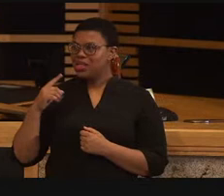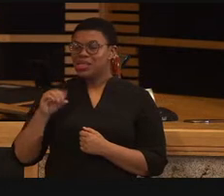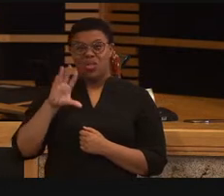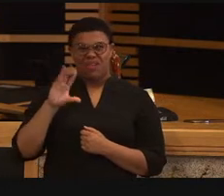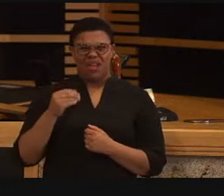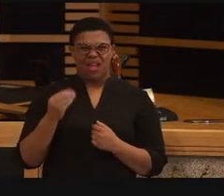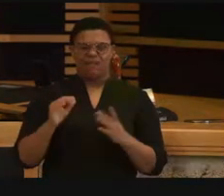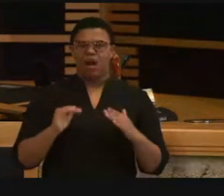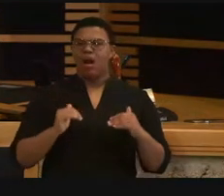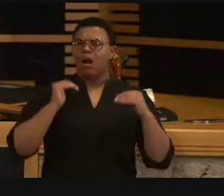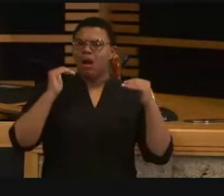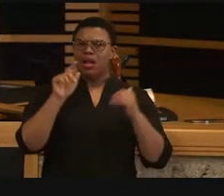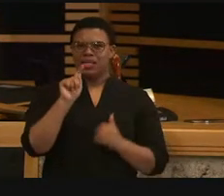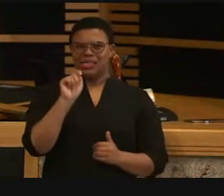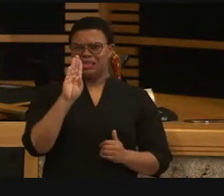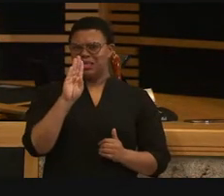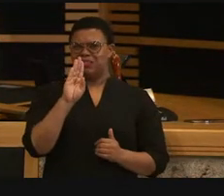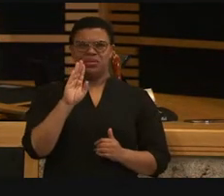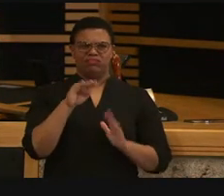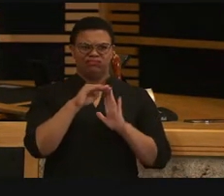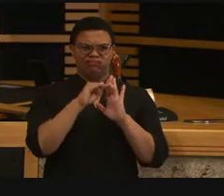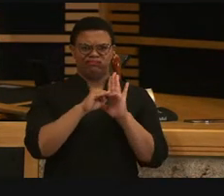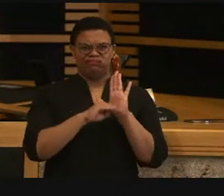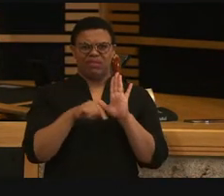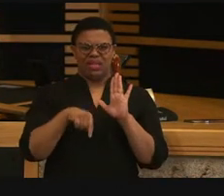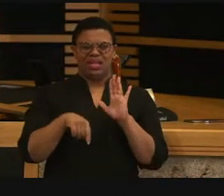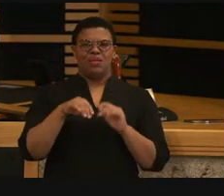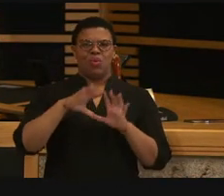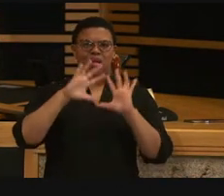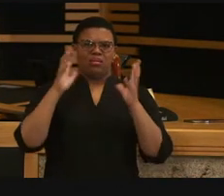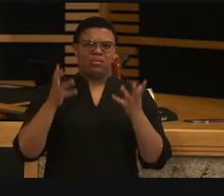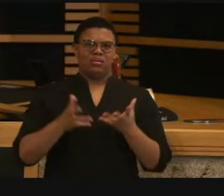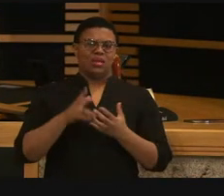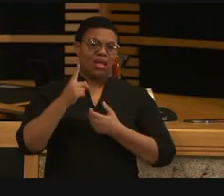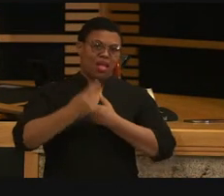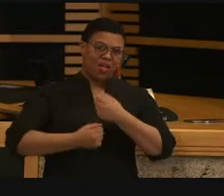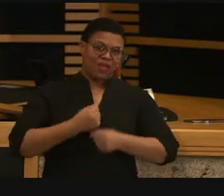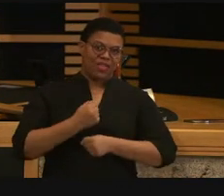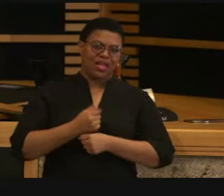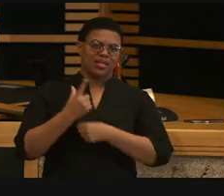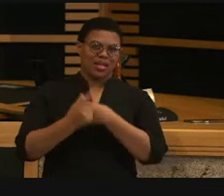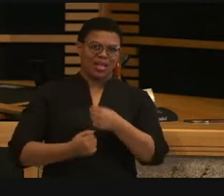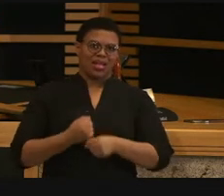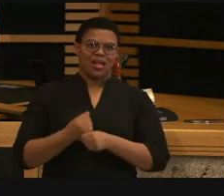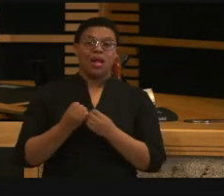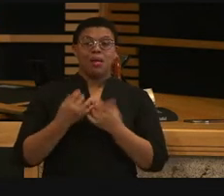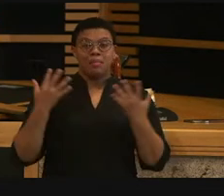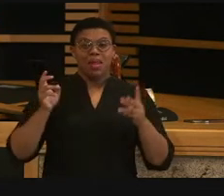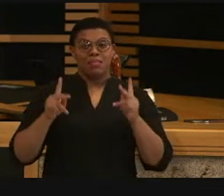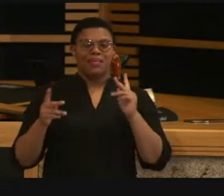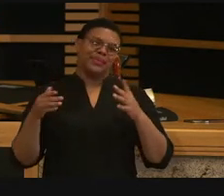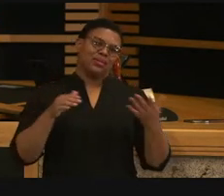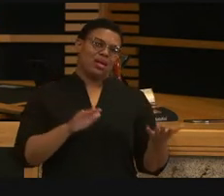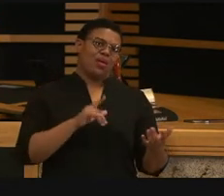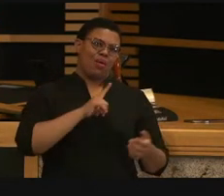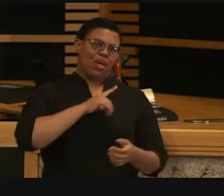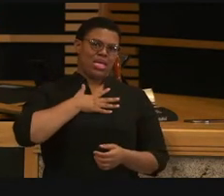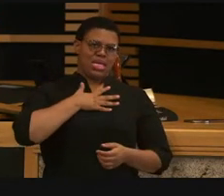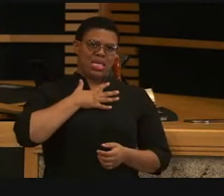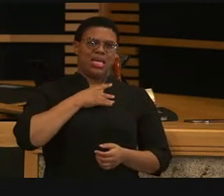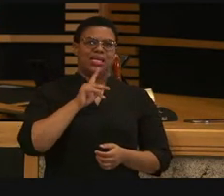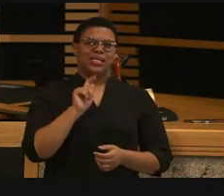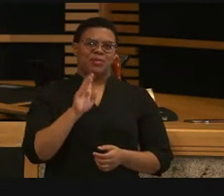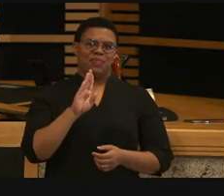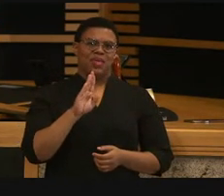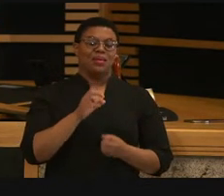highest TB burdens in the world. Every year, thousands of people are diagnosed with TB, and many of them lost